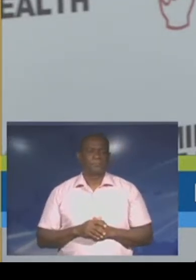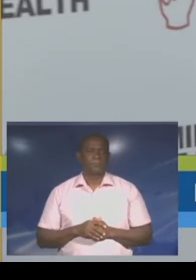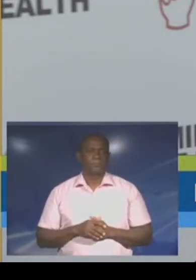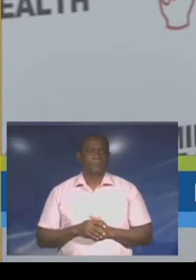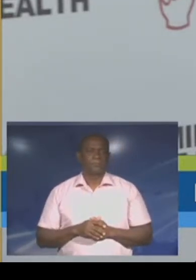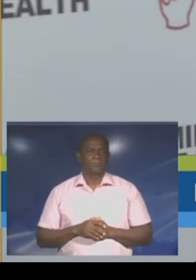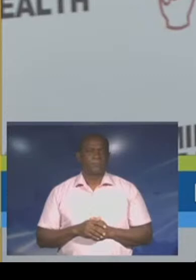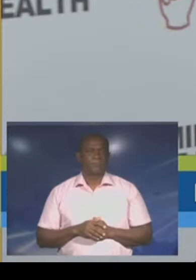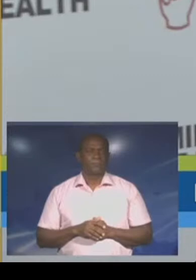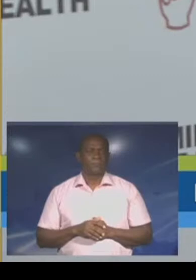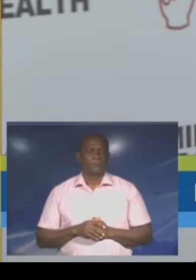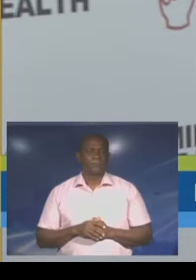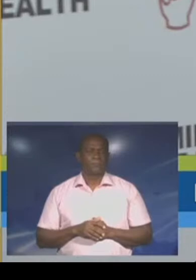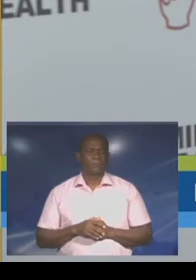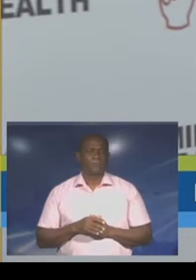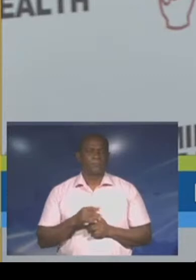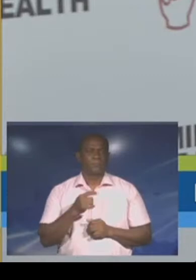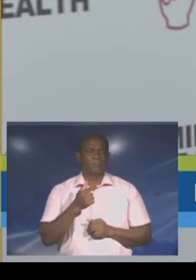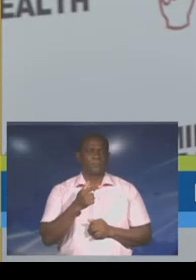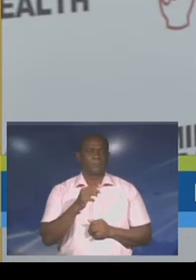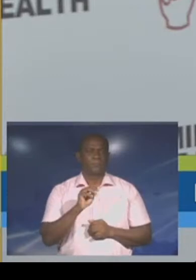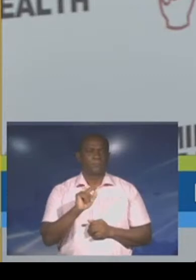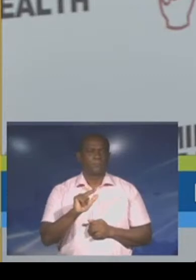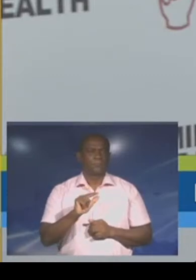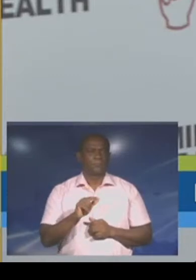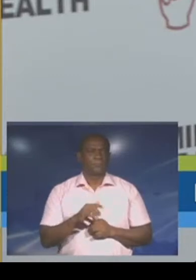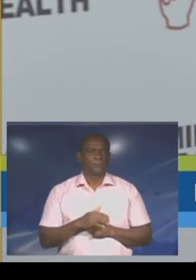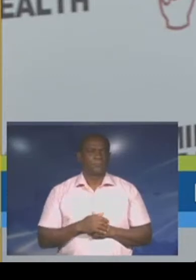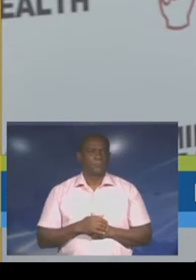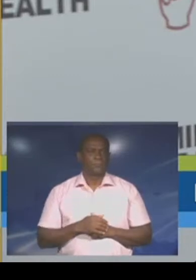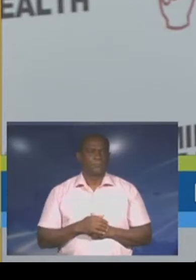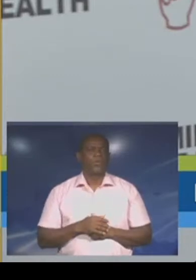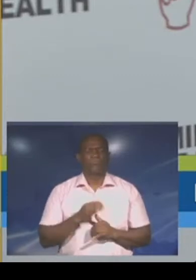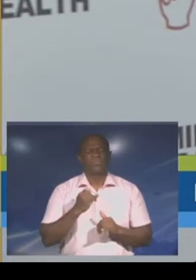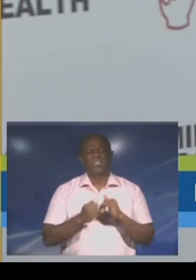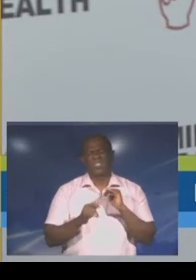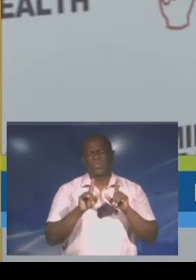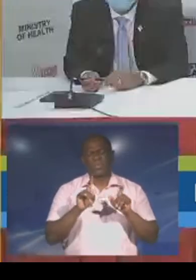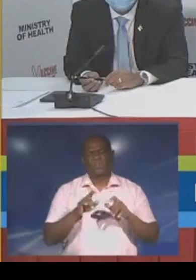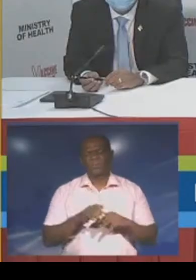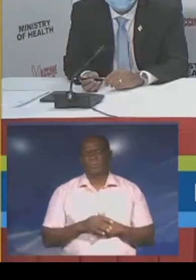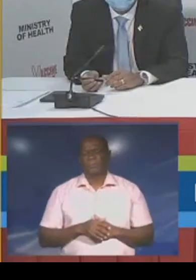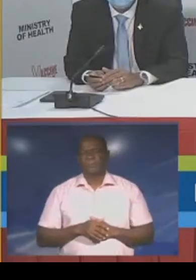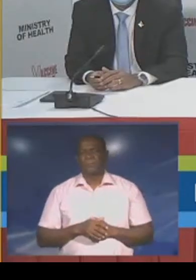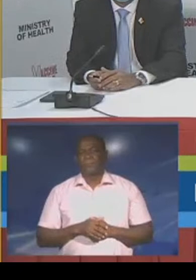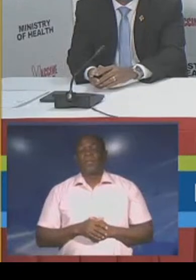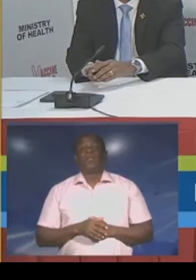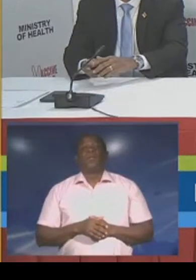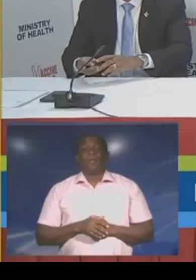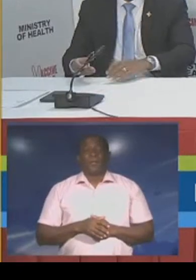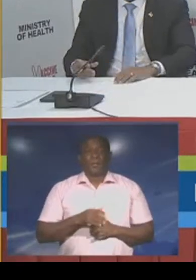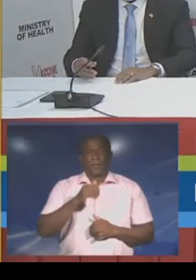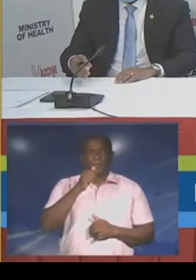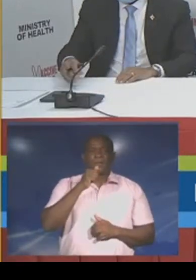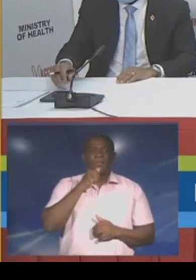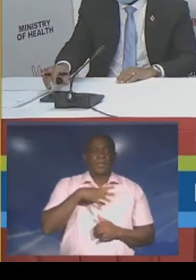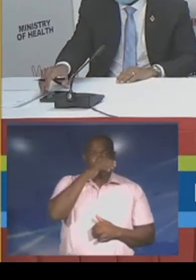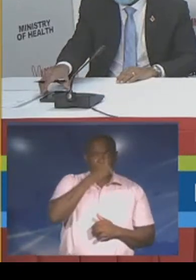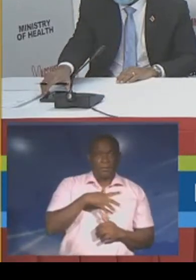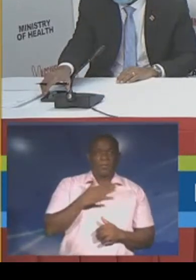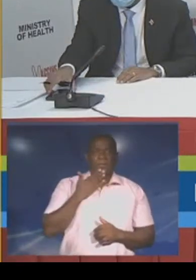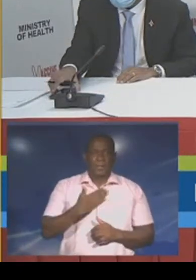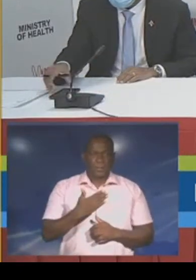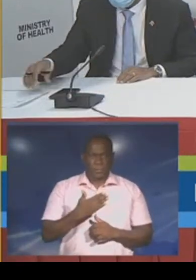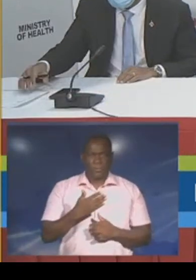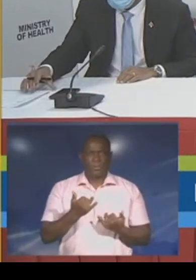GML, Guardian Media Limited, see you back. Okay, that was the last question. Ladies and gentlemen, thank you very much.